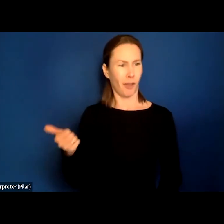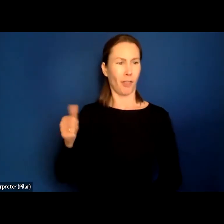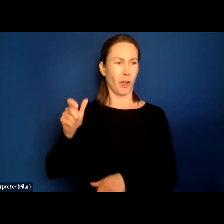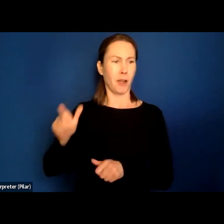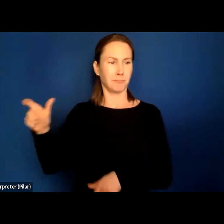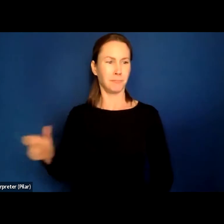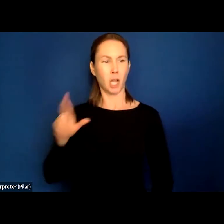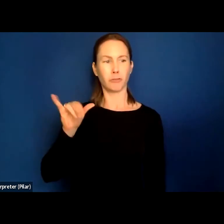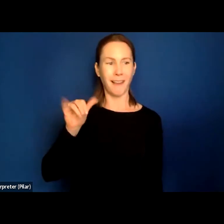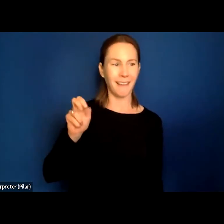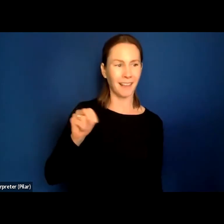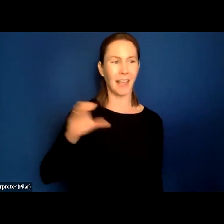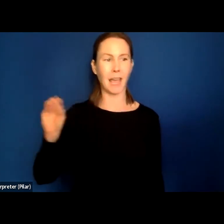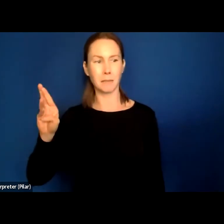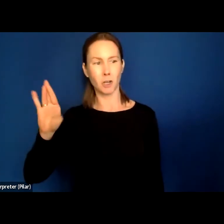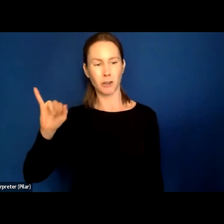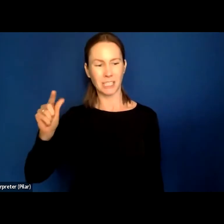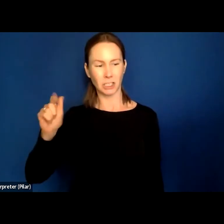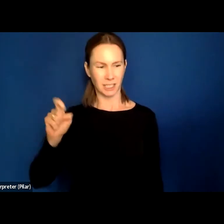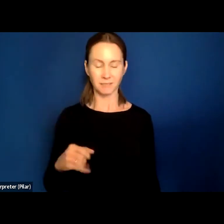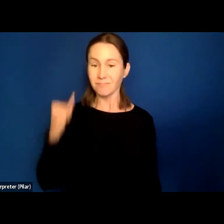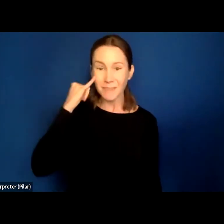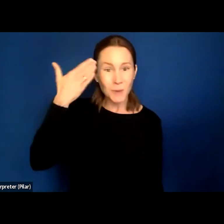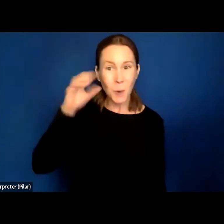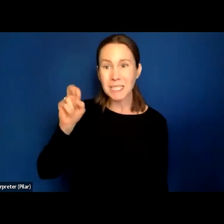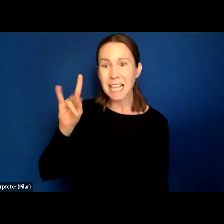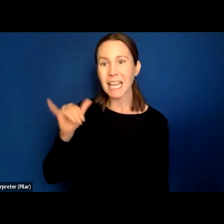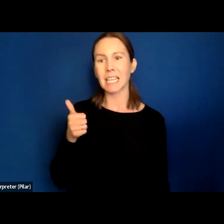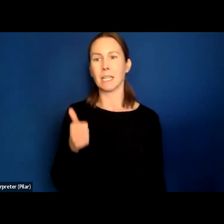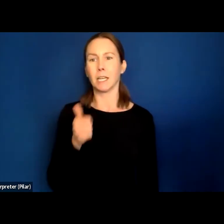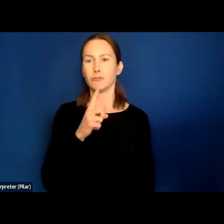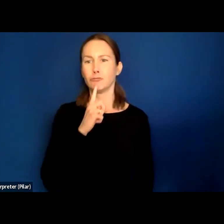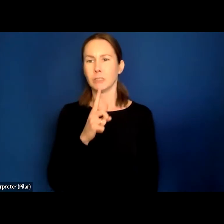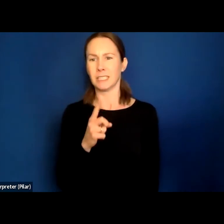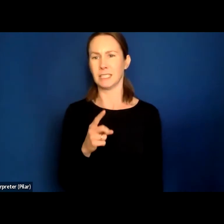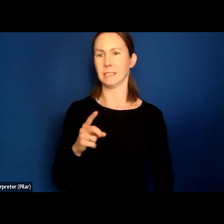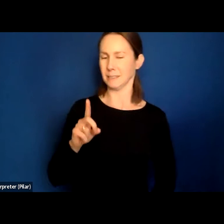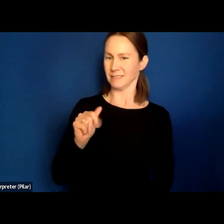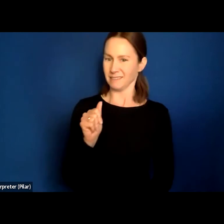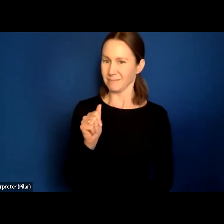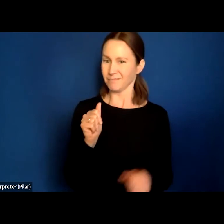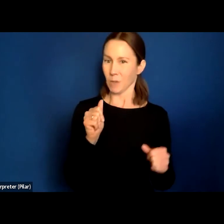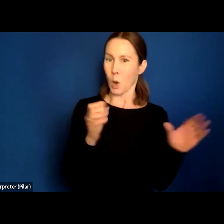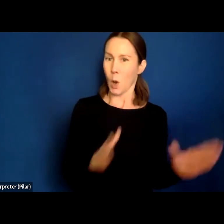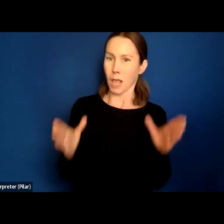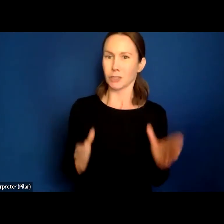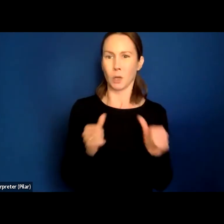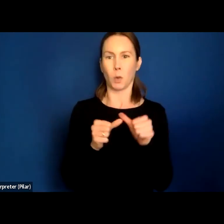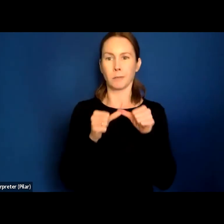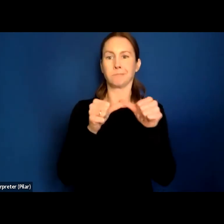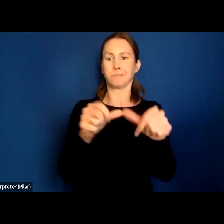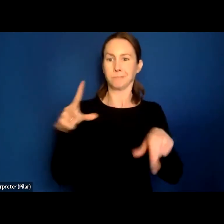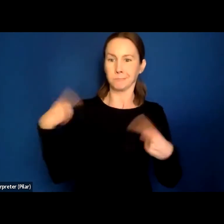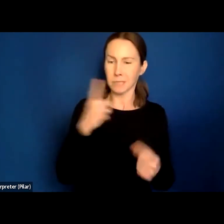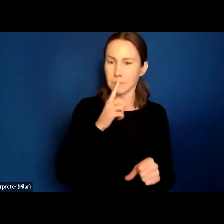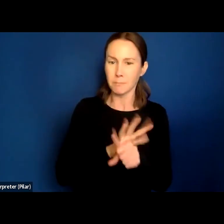who don't know Sandy, she's a visionary disabled community organizer with a long-standing commitment to grassroots